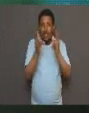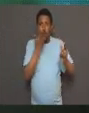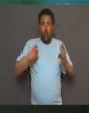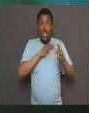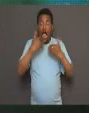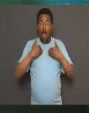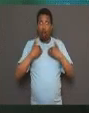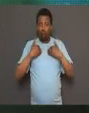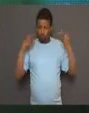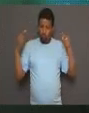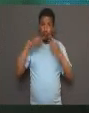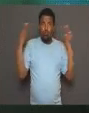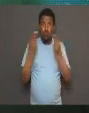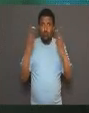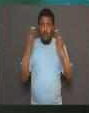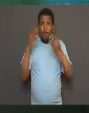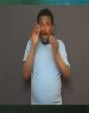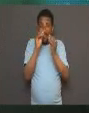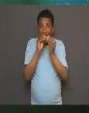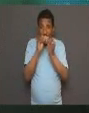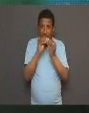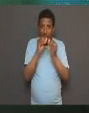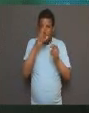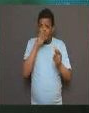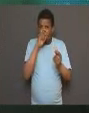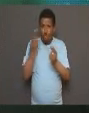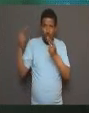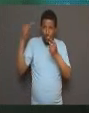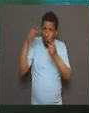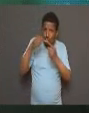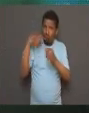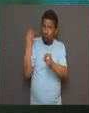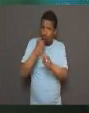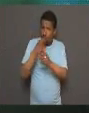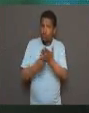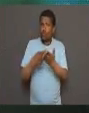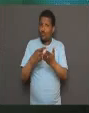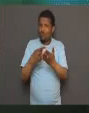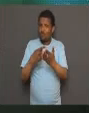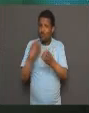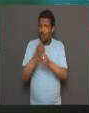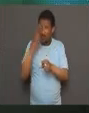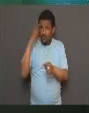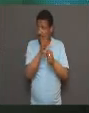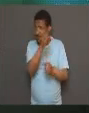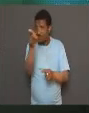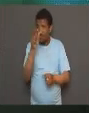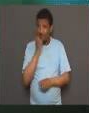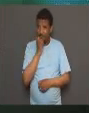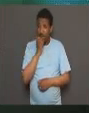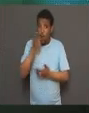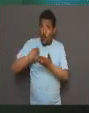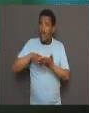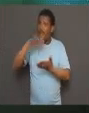some mathematical skills in order to do this work, if you recall. We